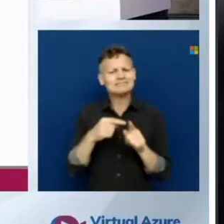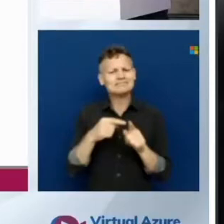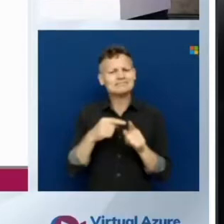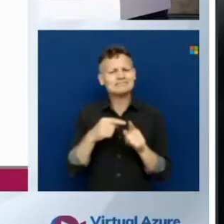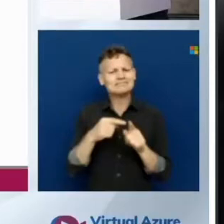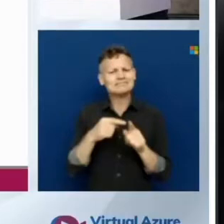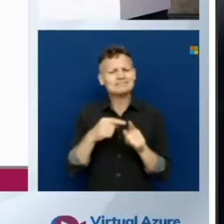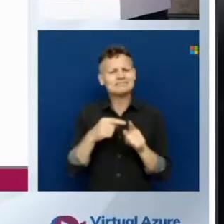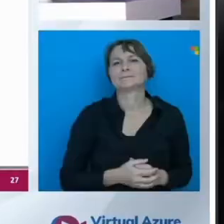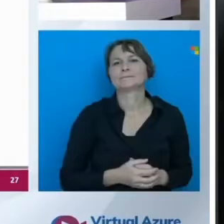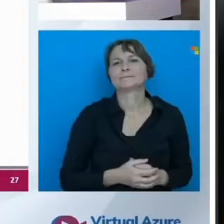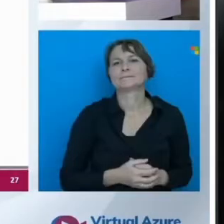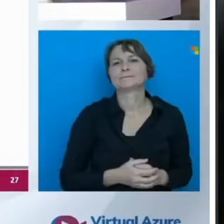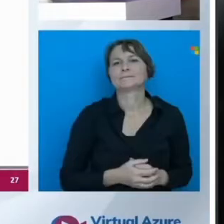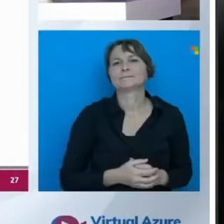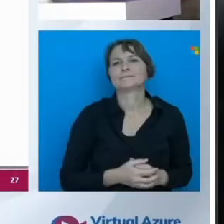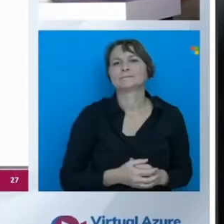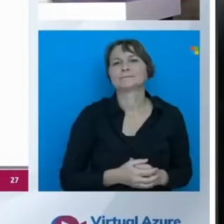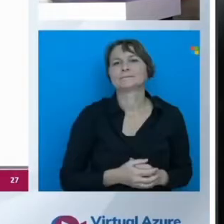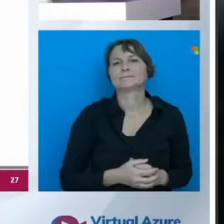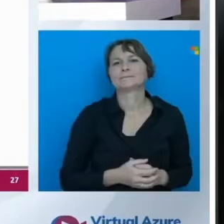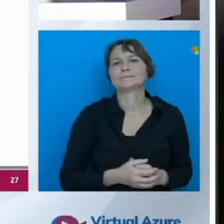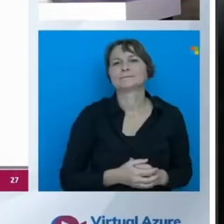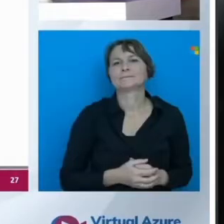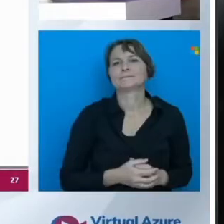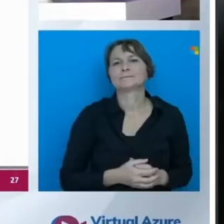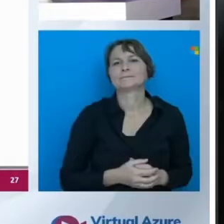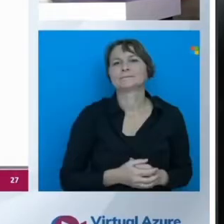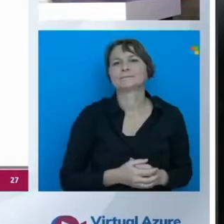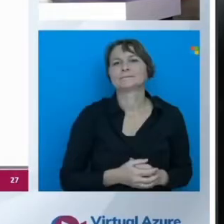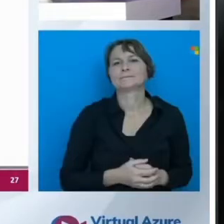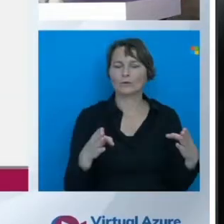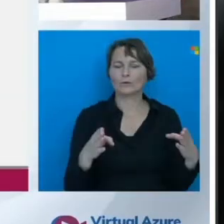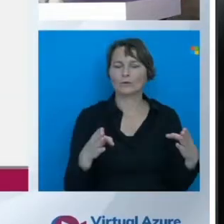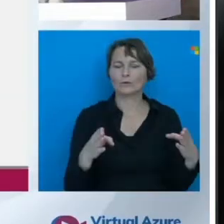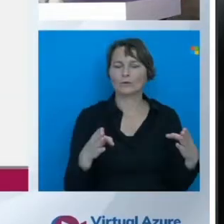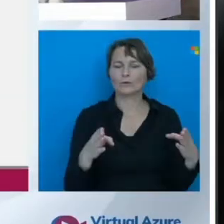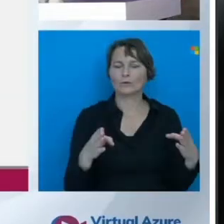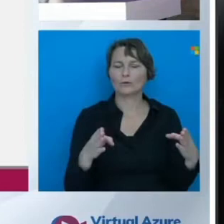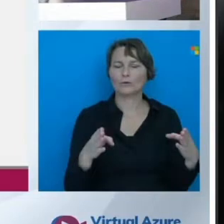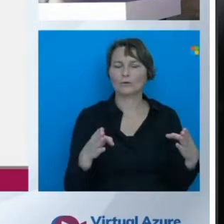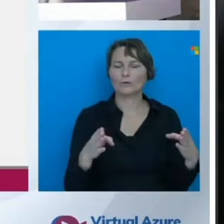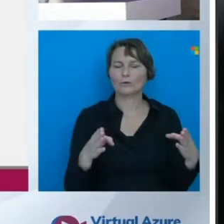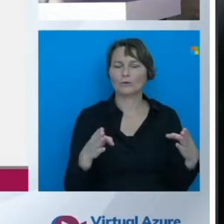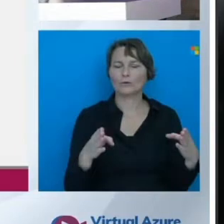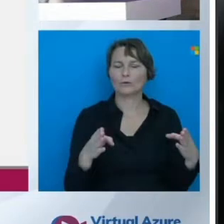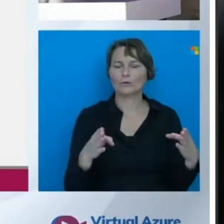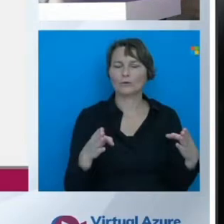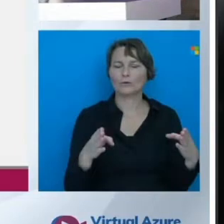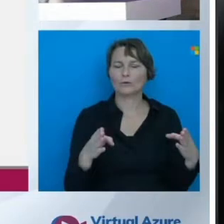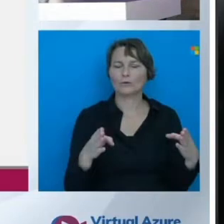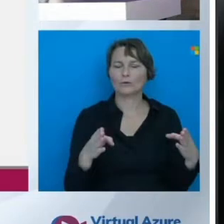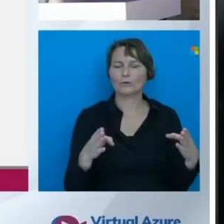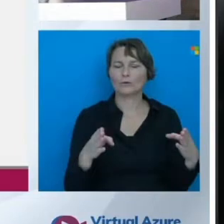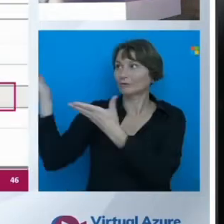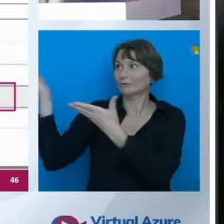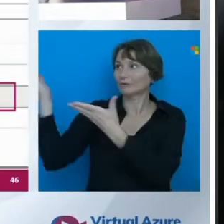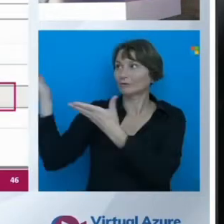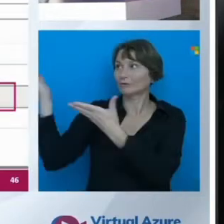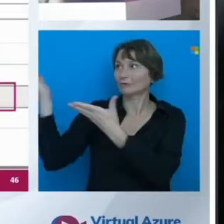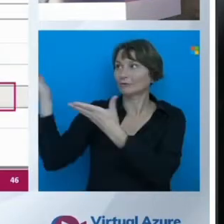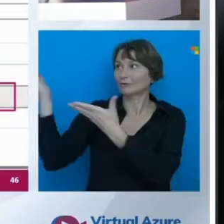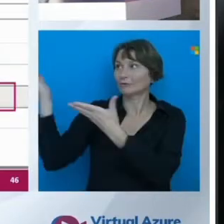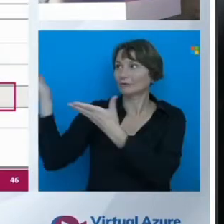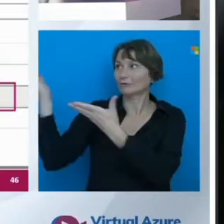already talked about Azure Automation, how I'm building custom ARM templates using the Azure